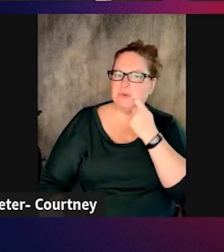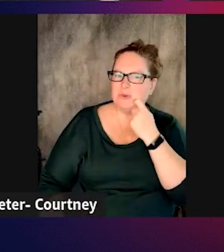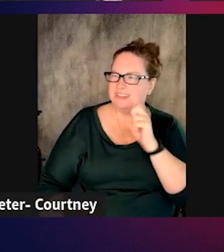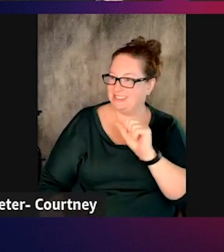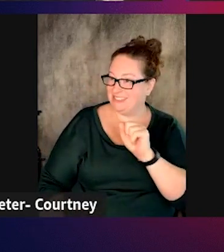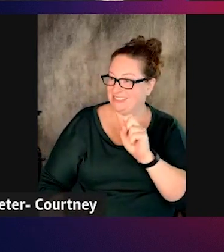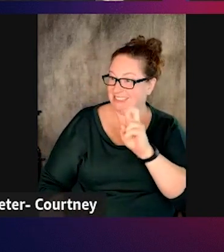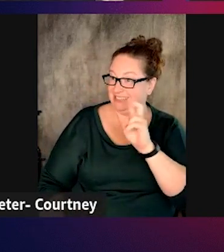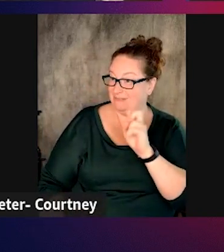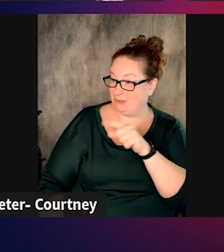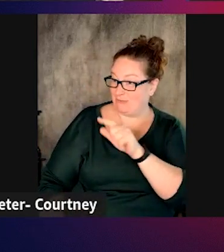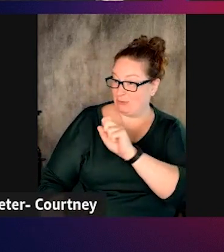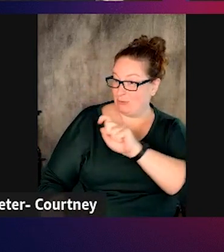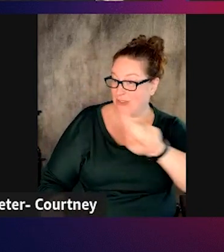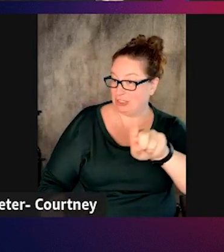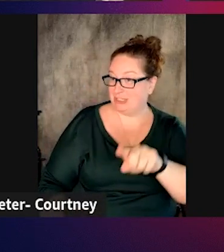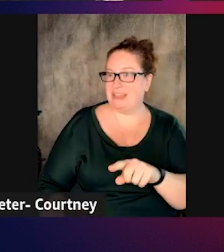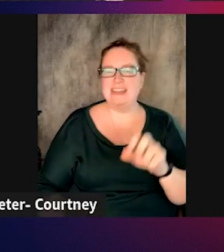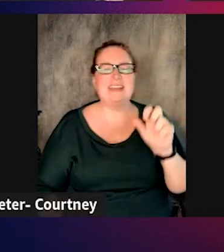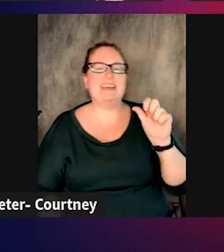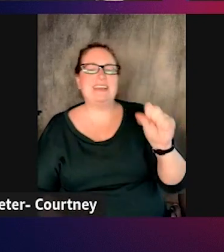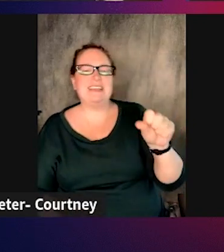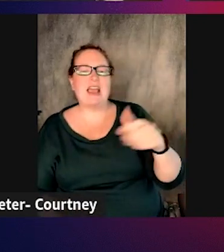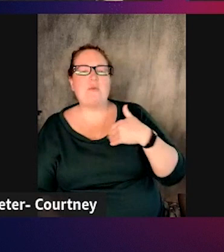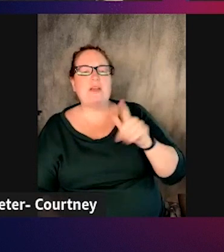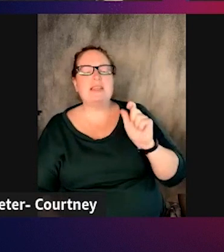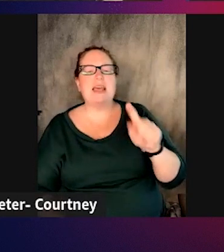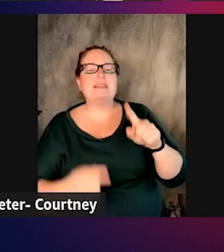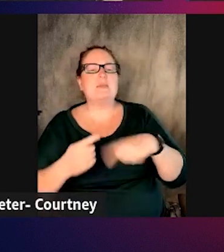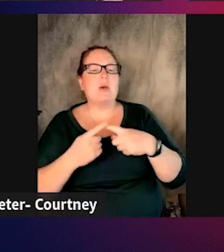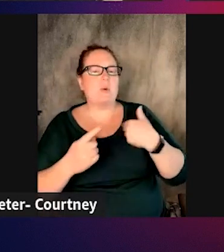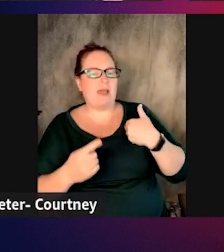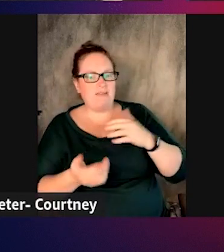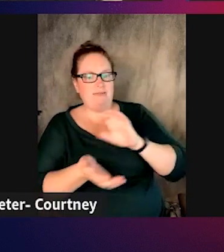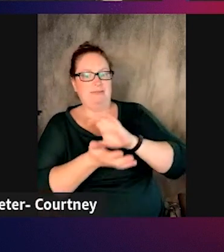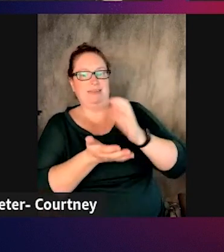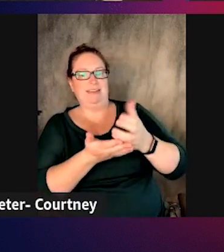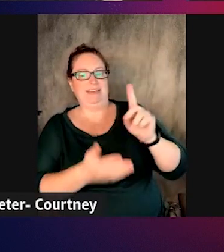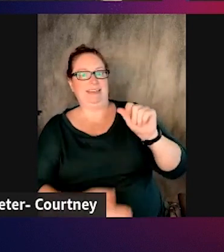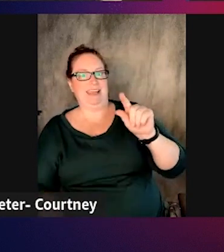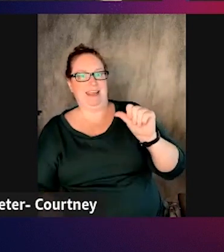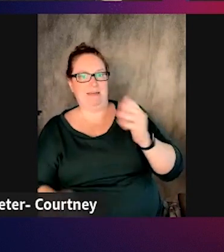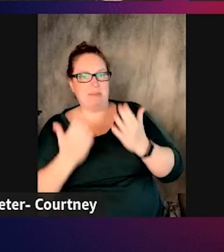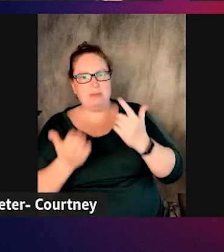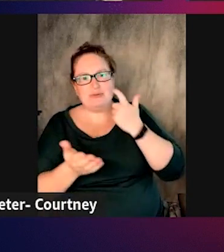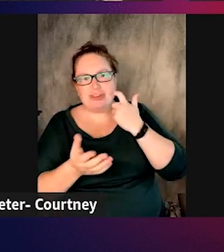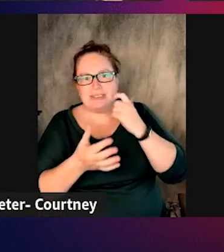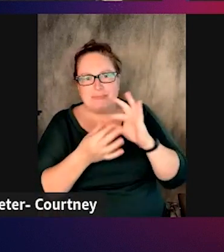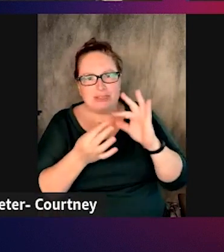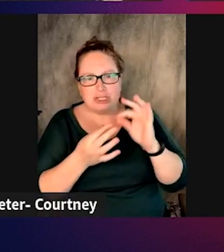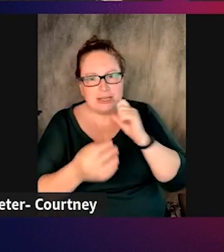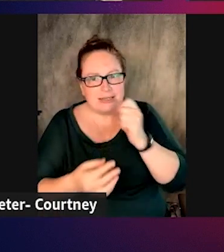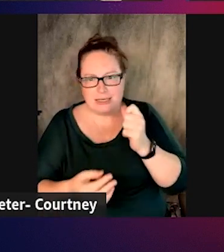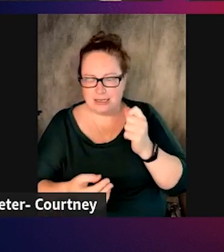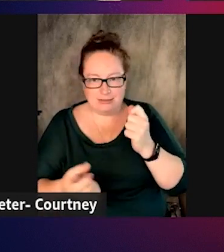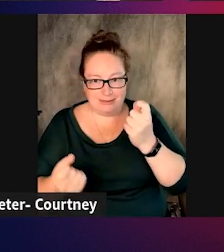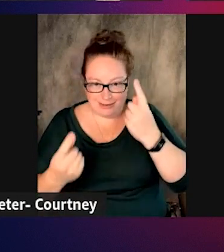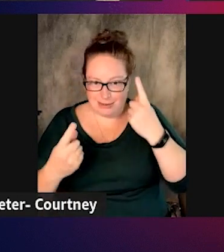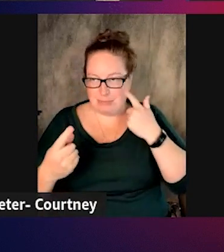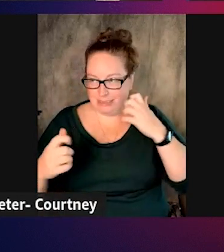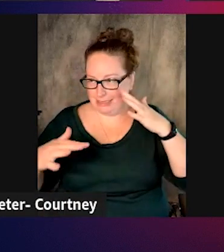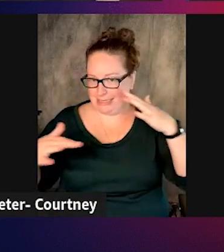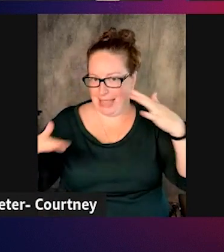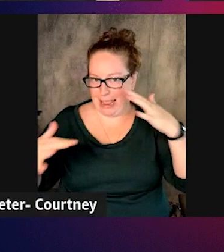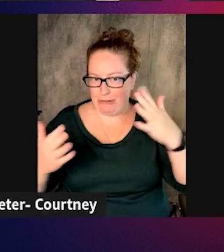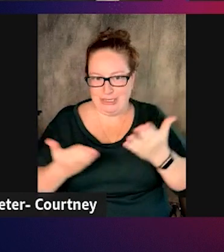question? Yeah, I was going to ask about, so you got this massive data, and maybe you just mentioned this and I didn't quite pick it up because it's quite loud where I am. Sure.